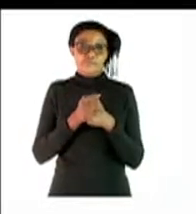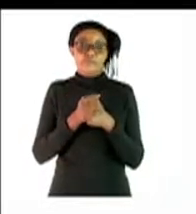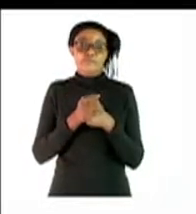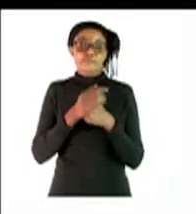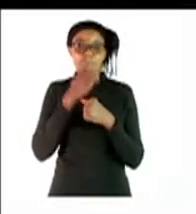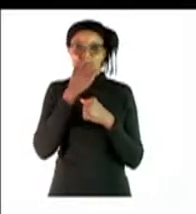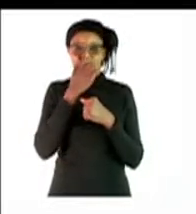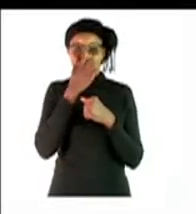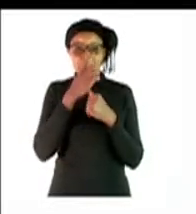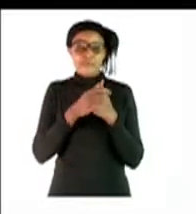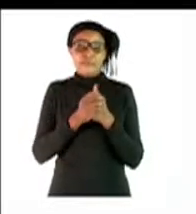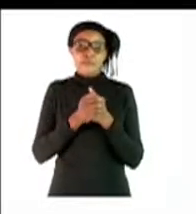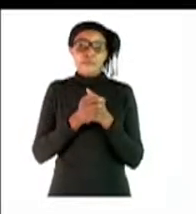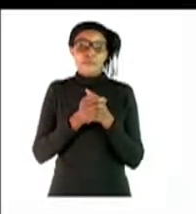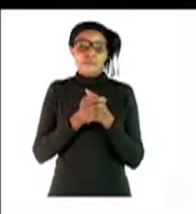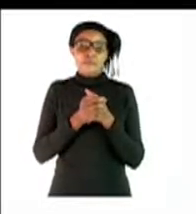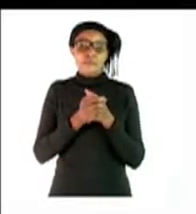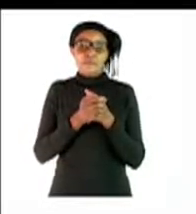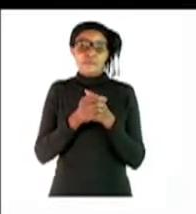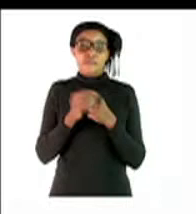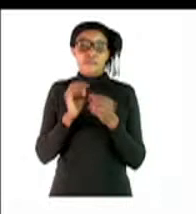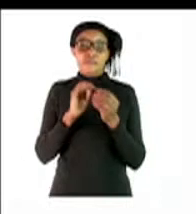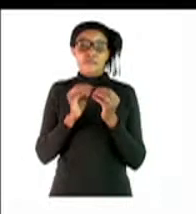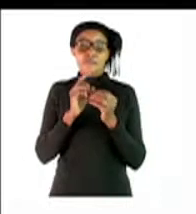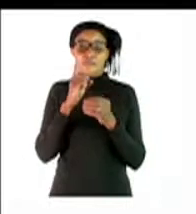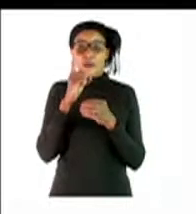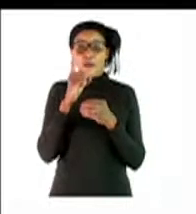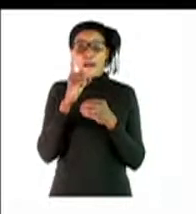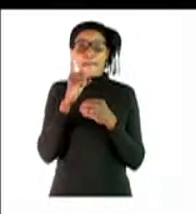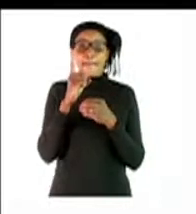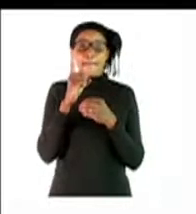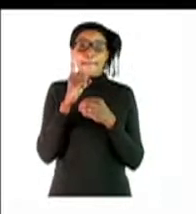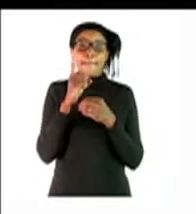page. Okay, question 1.